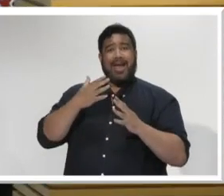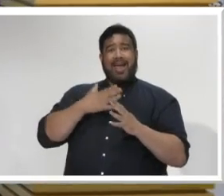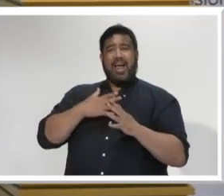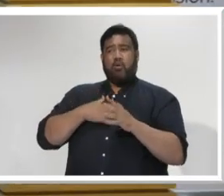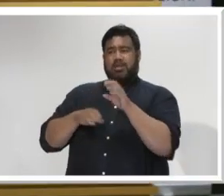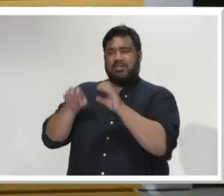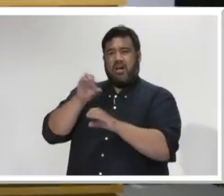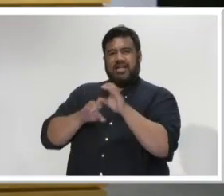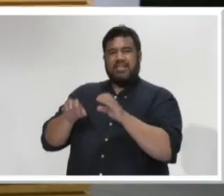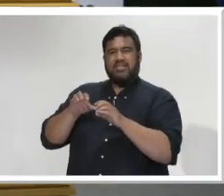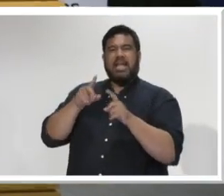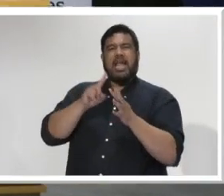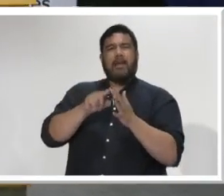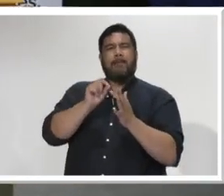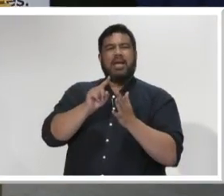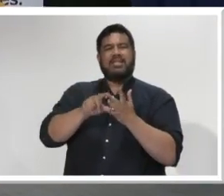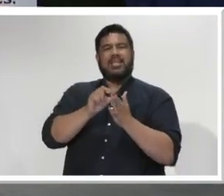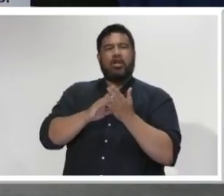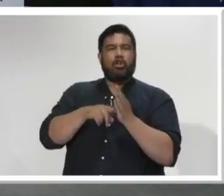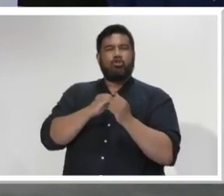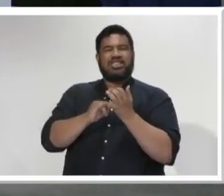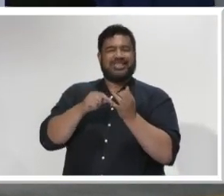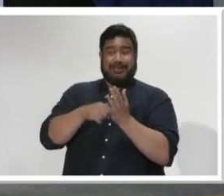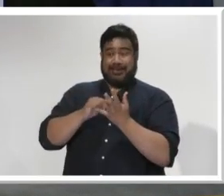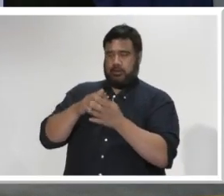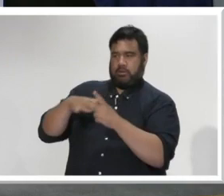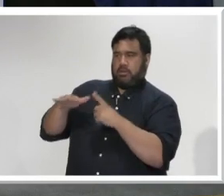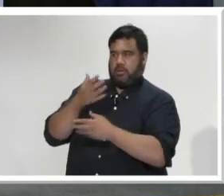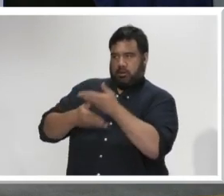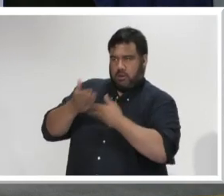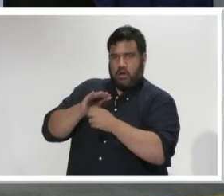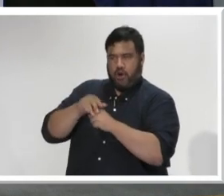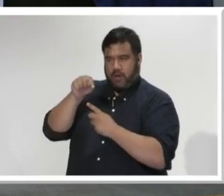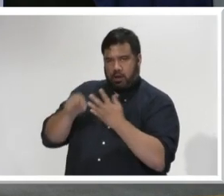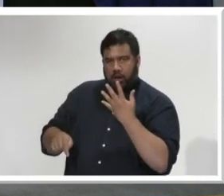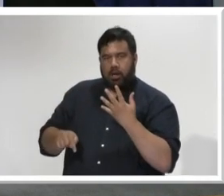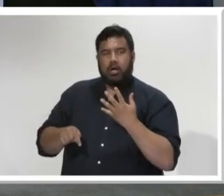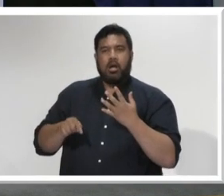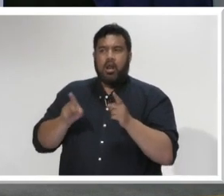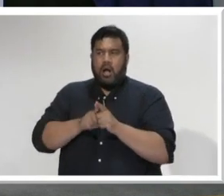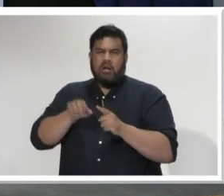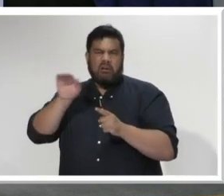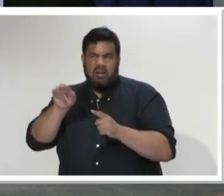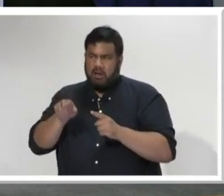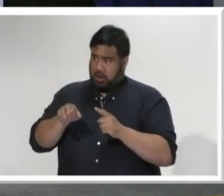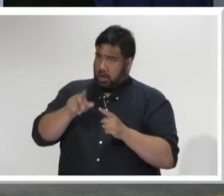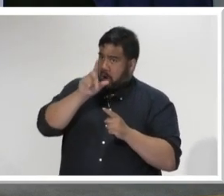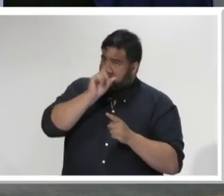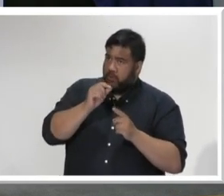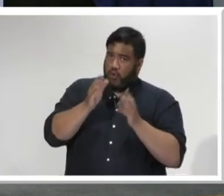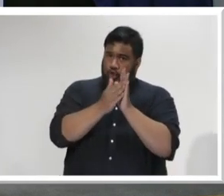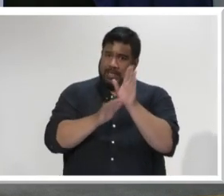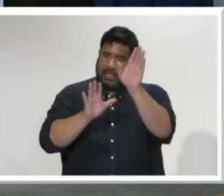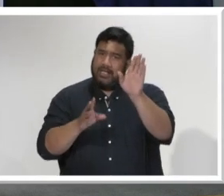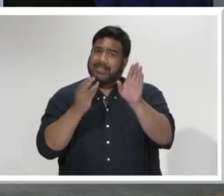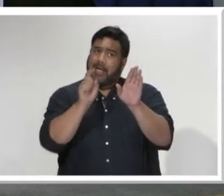epidemiology subgroup of our technical advisory group. We'd specifically asked this question about were there specific geographical locations where some